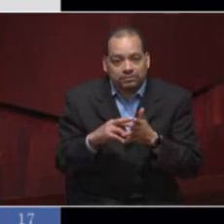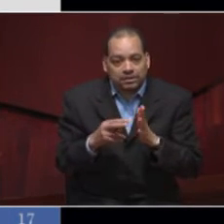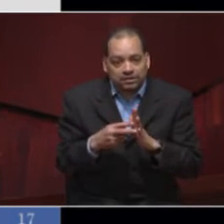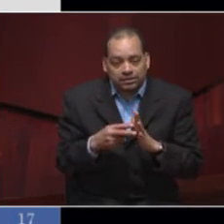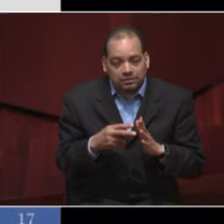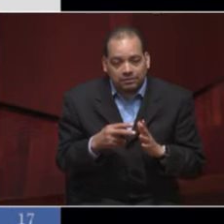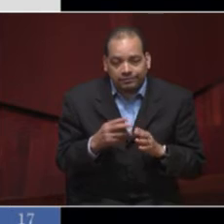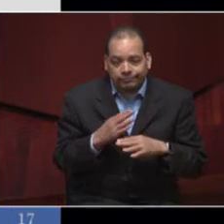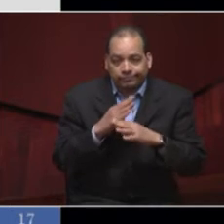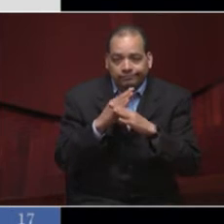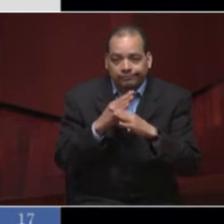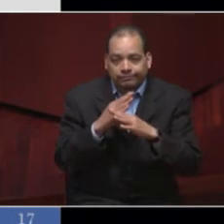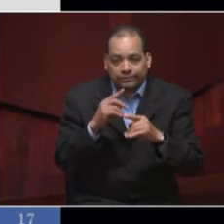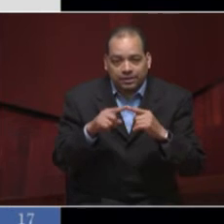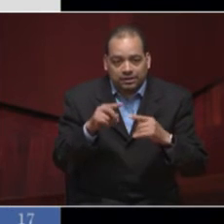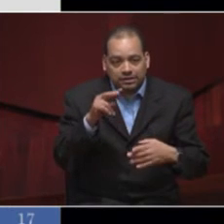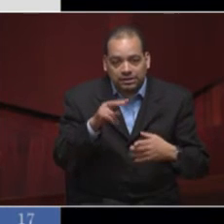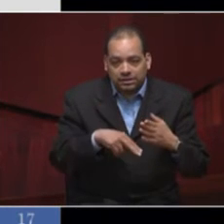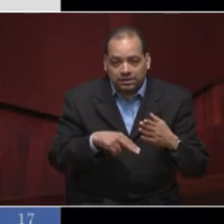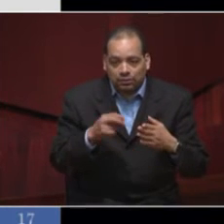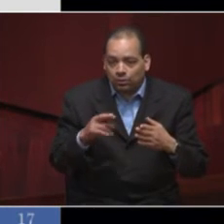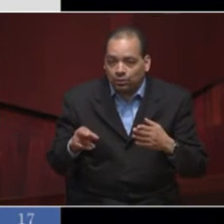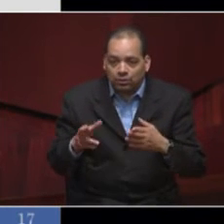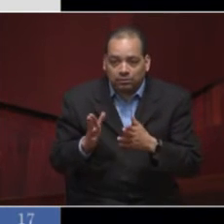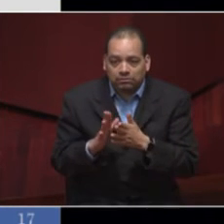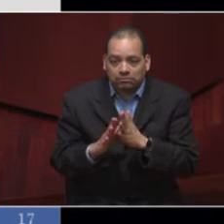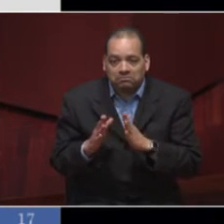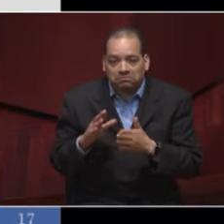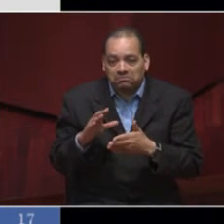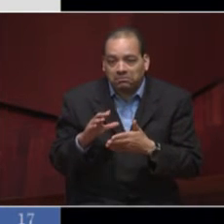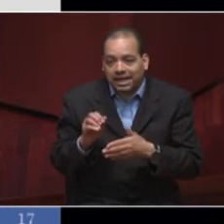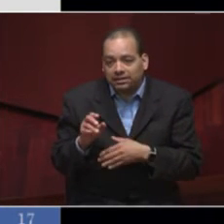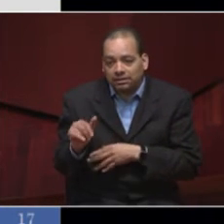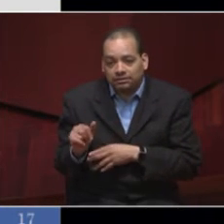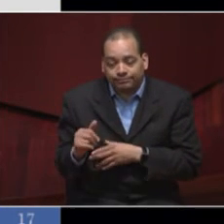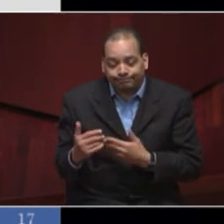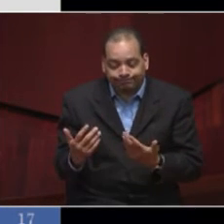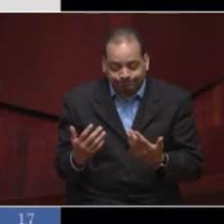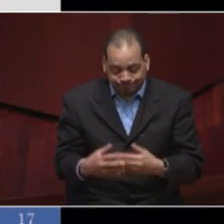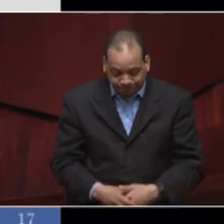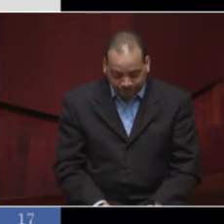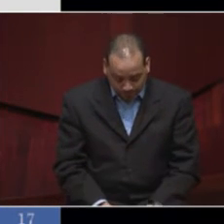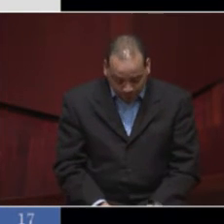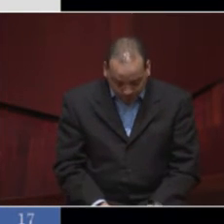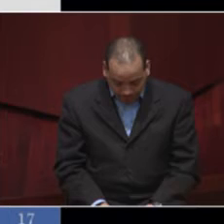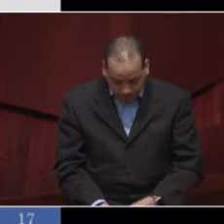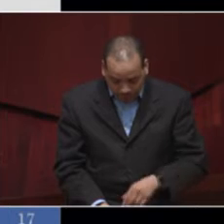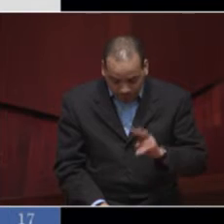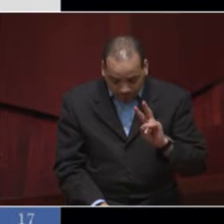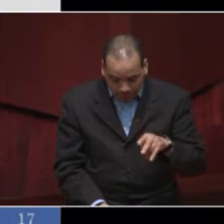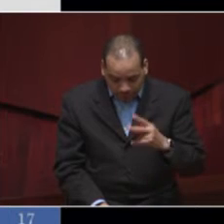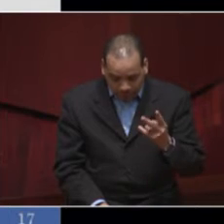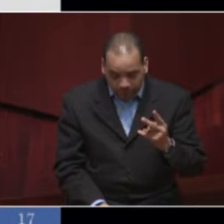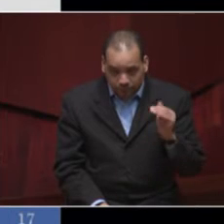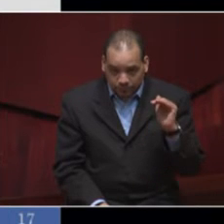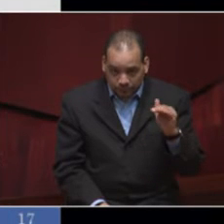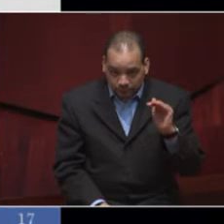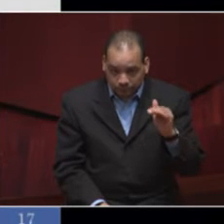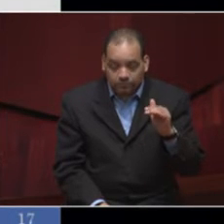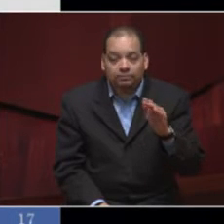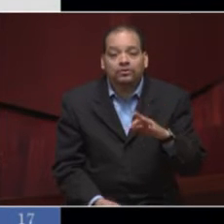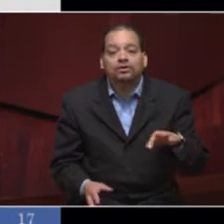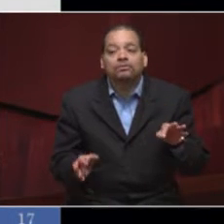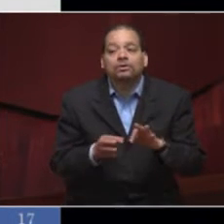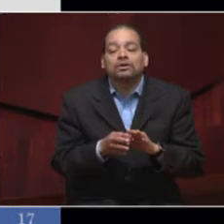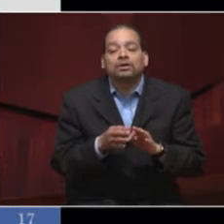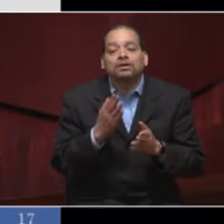won't be able to see it in ERA. The second reminder, and this is an important one, we've been having